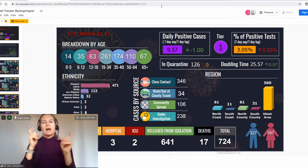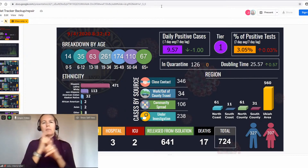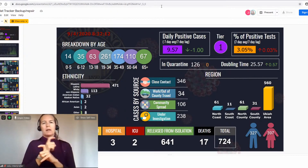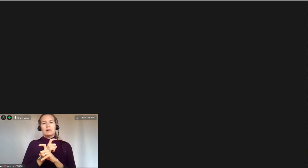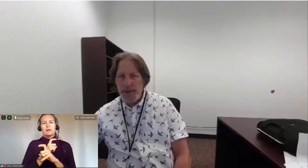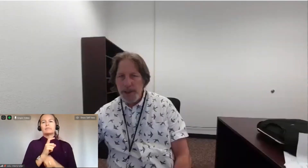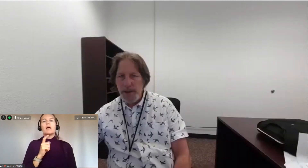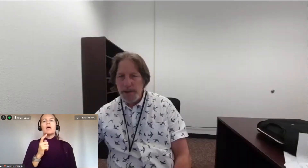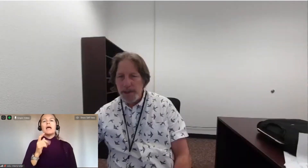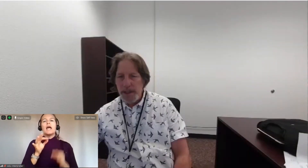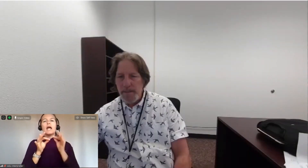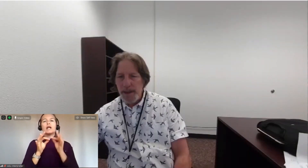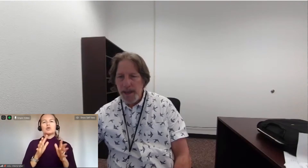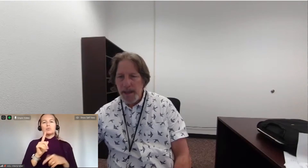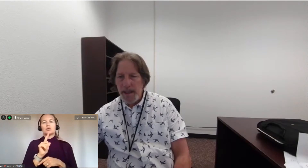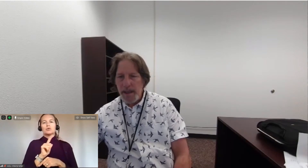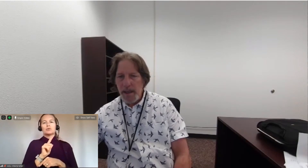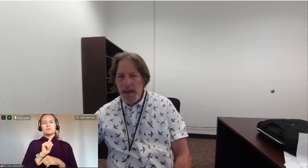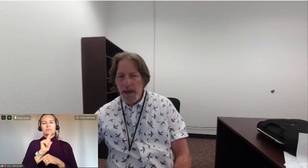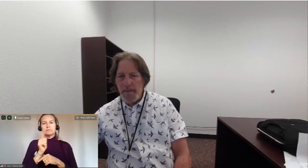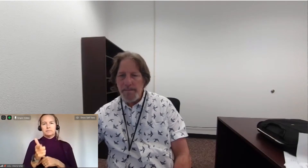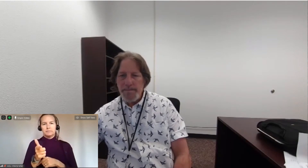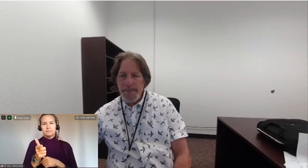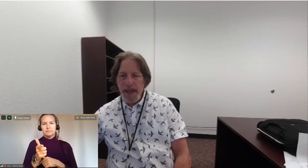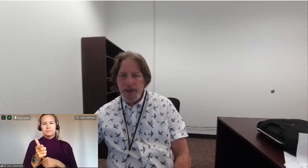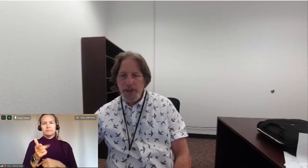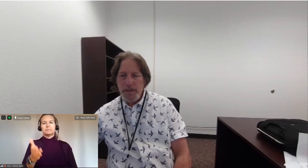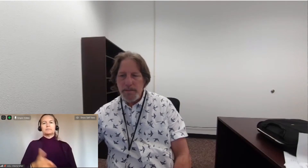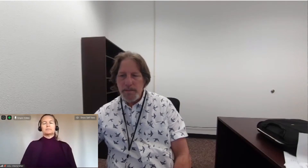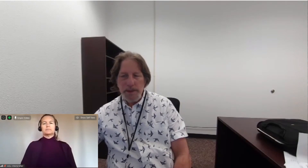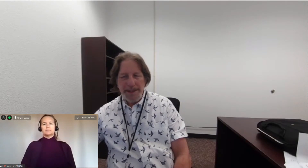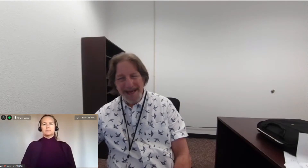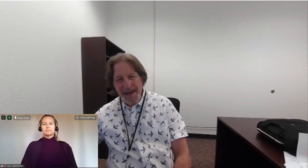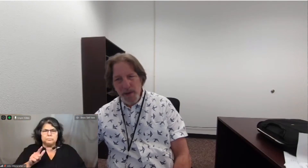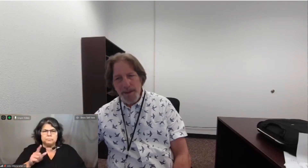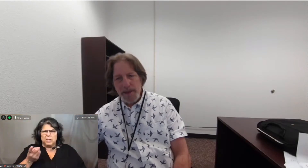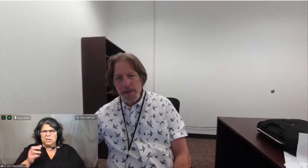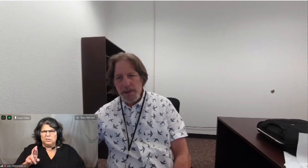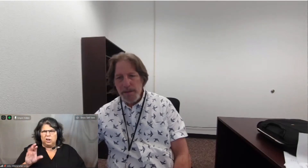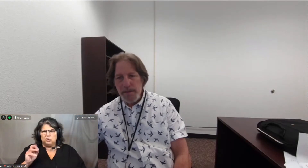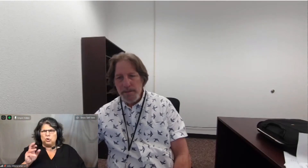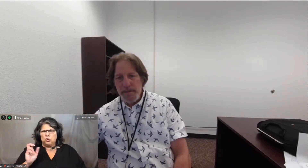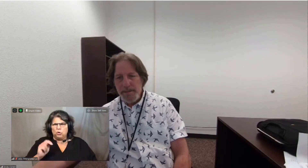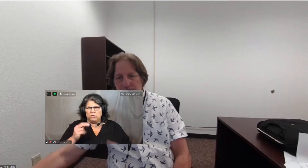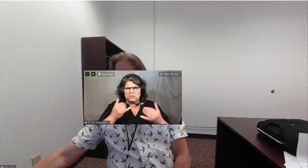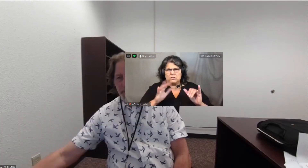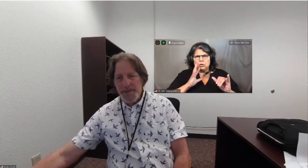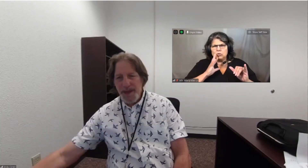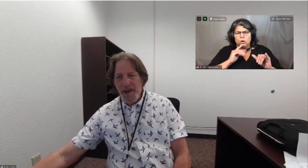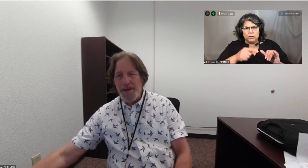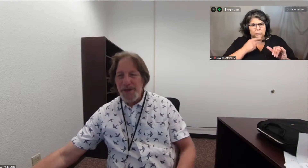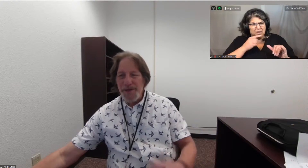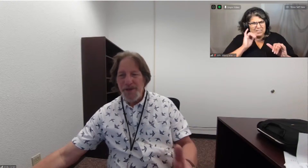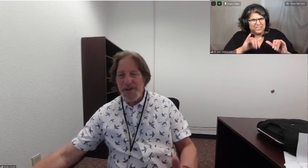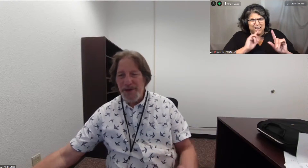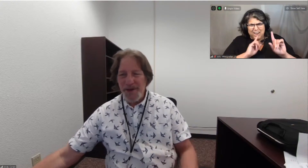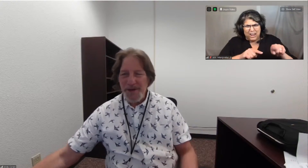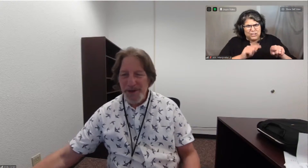I'm going to stop the sharing so we can get back. Does that help answer? I